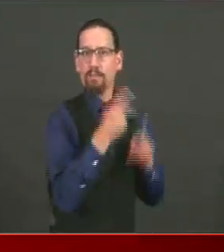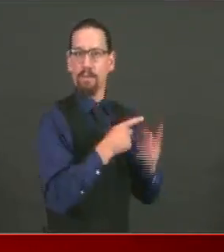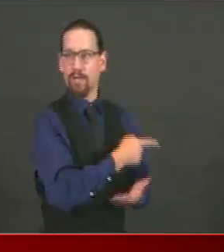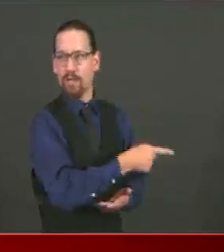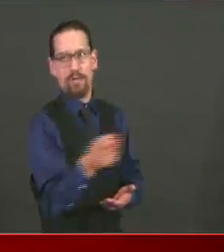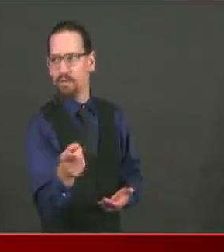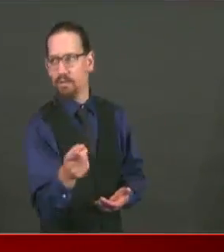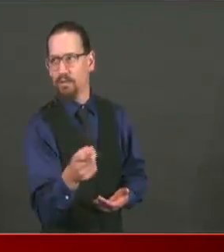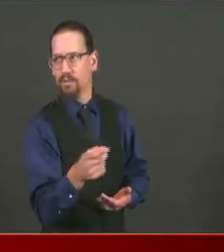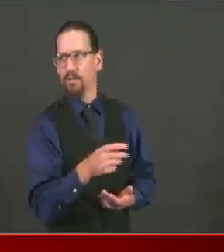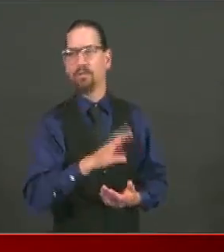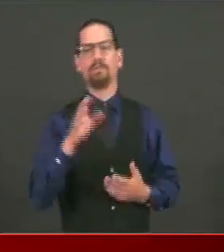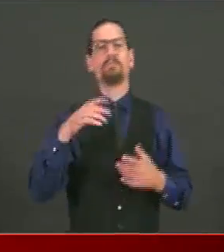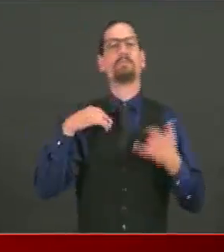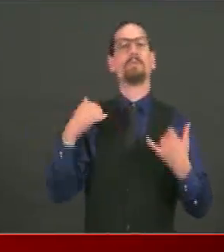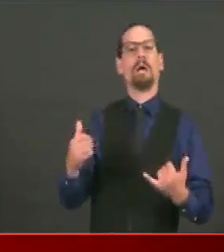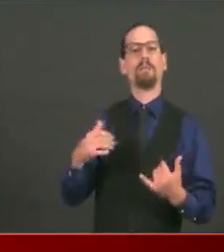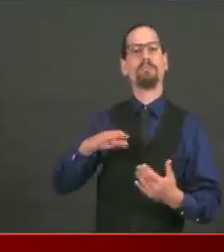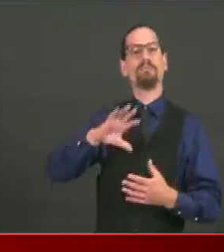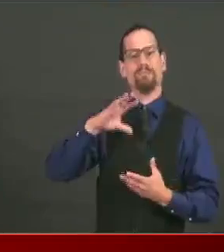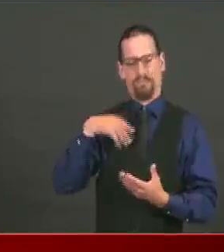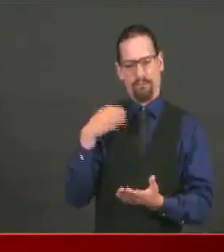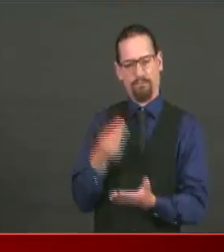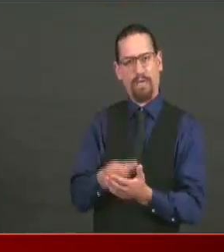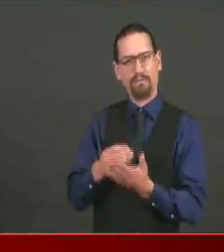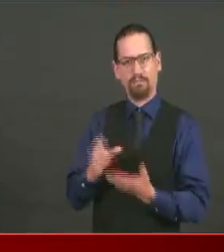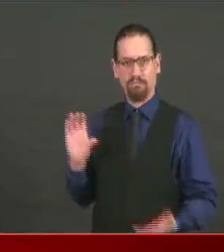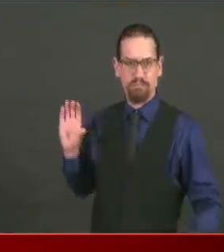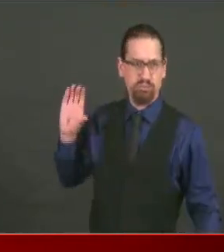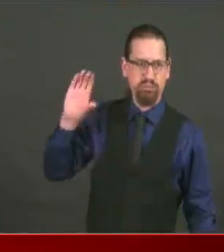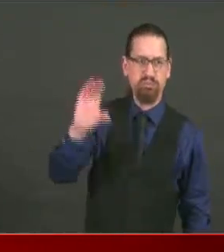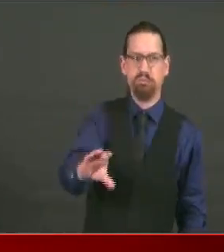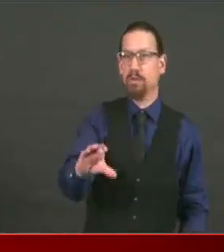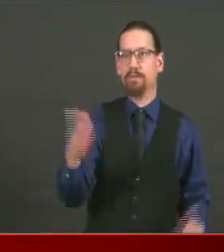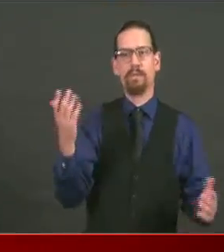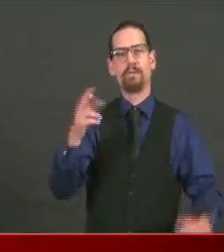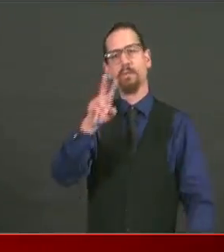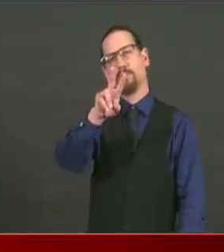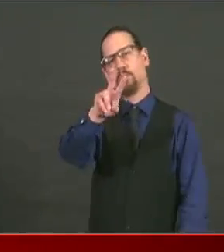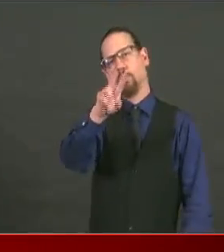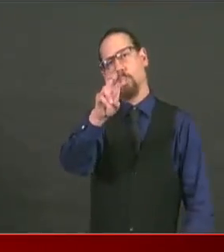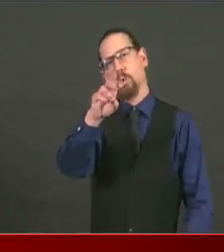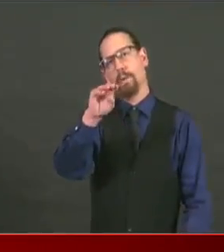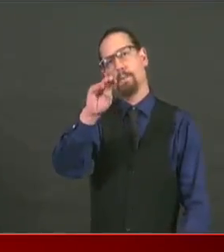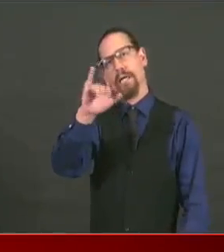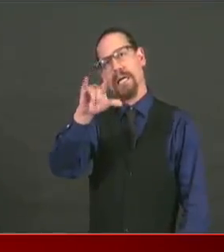relief for education, training, housing, small business relief,